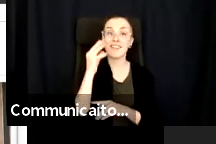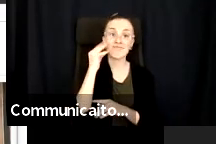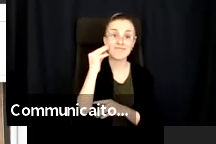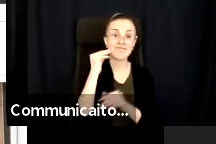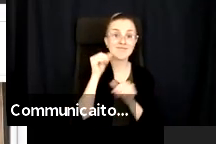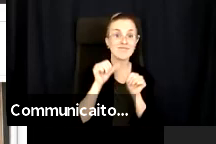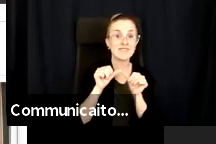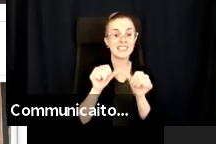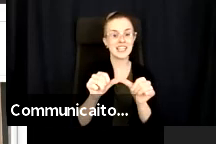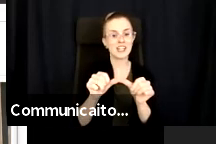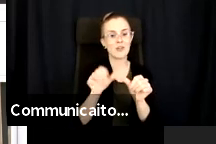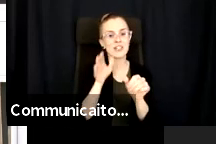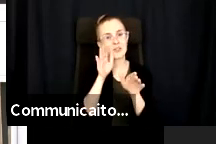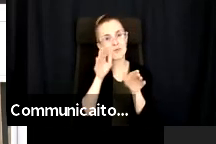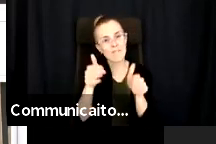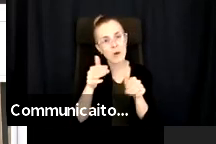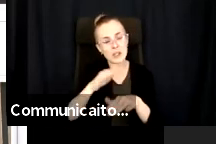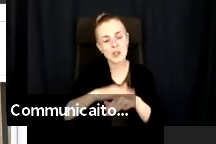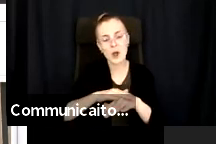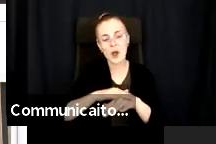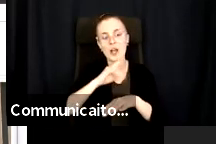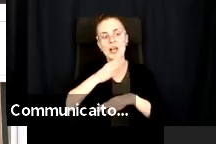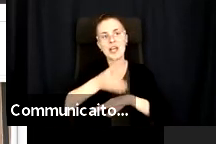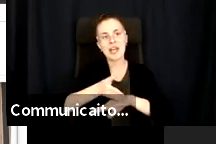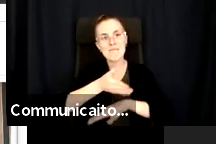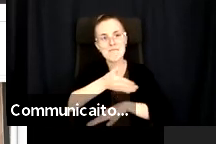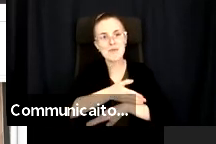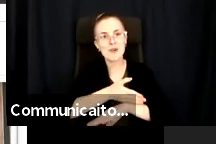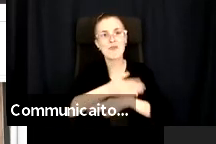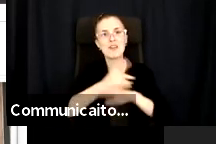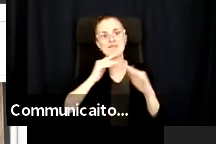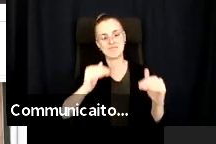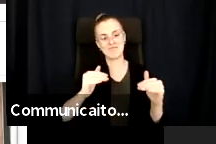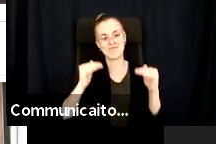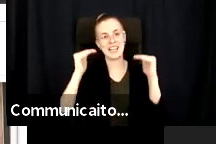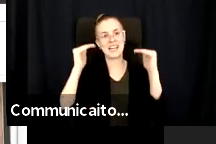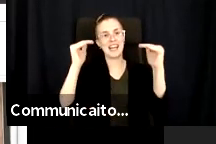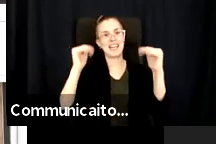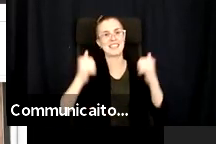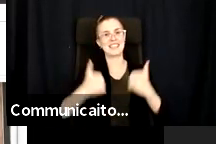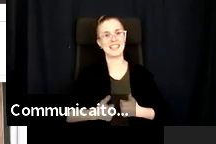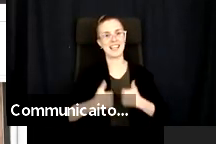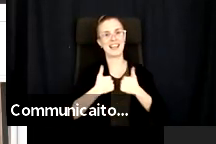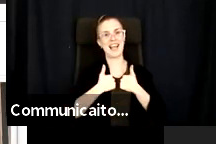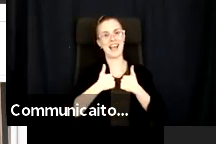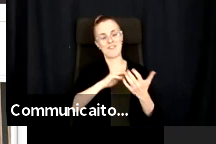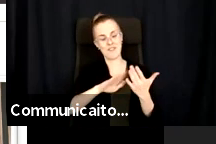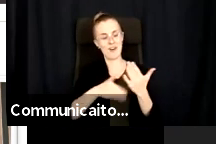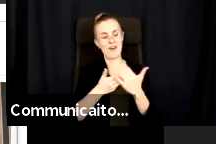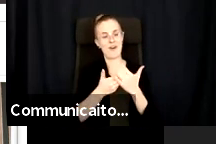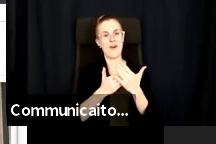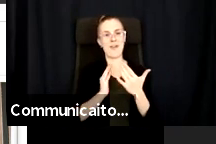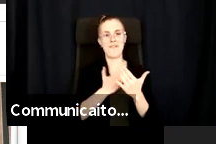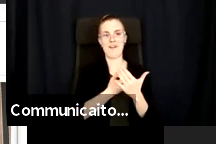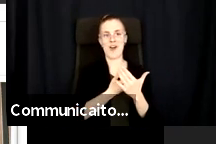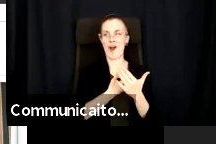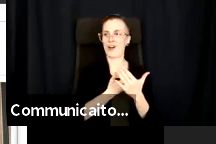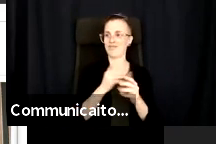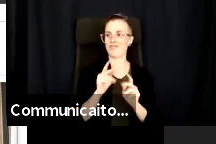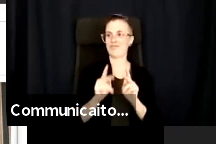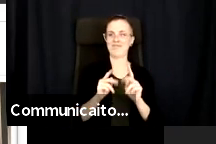on improving and enhancing the lives of all of our citizens. You